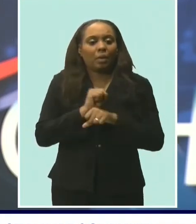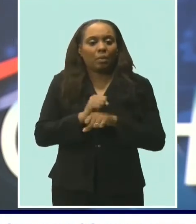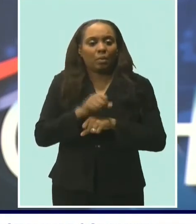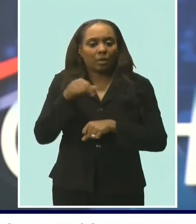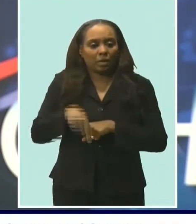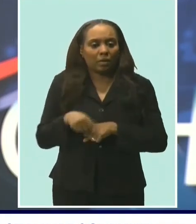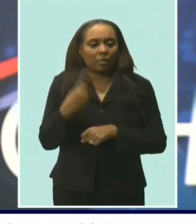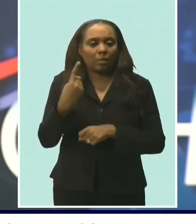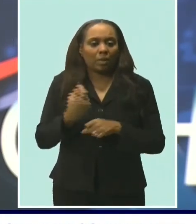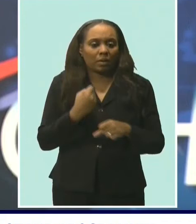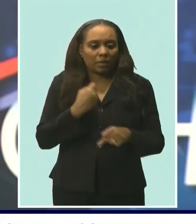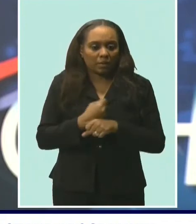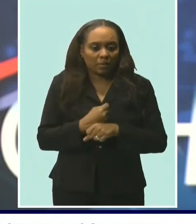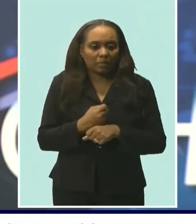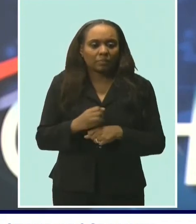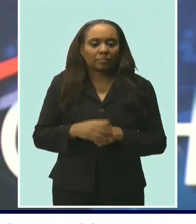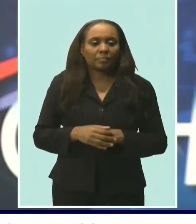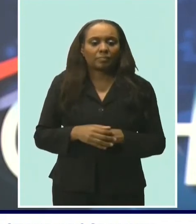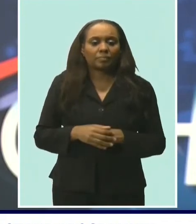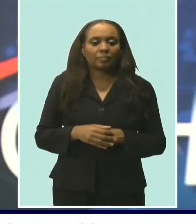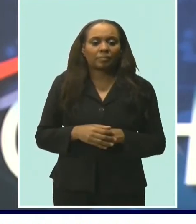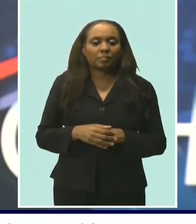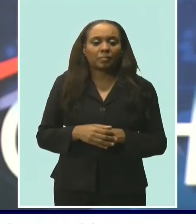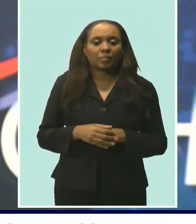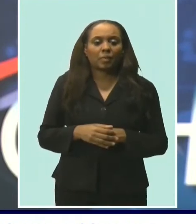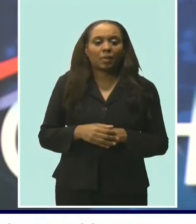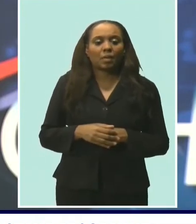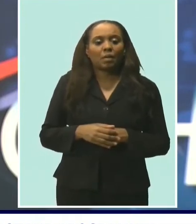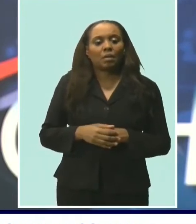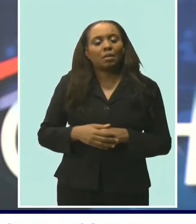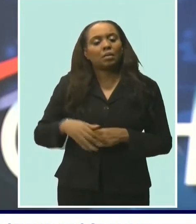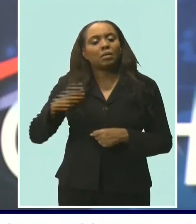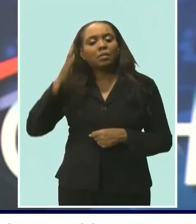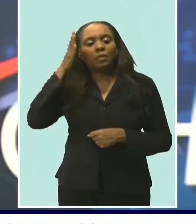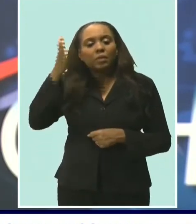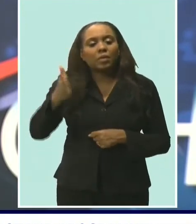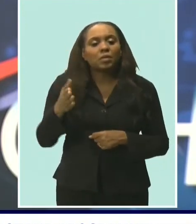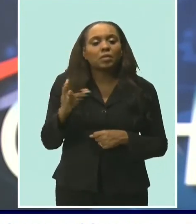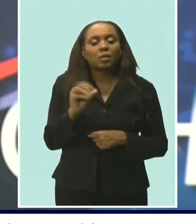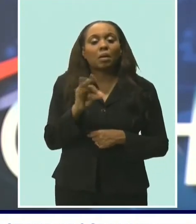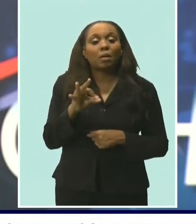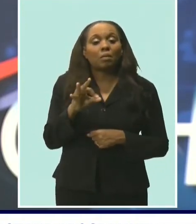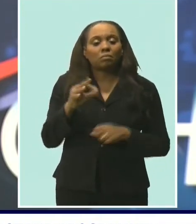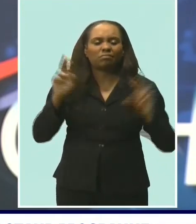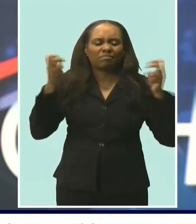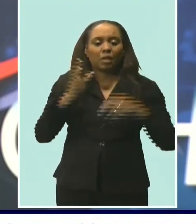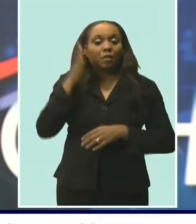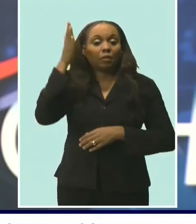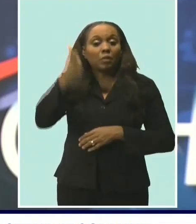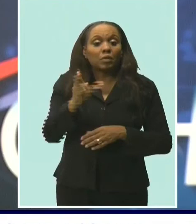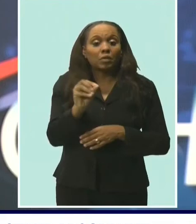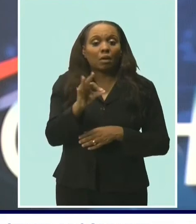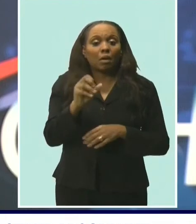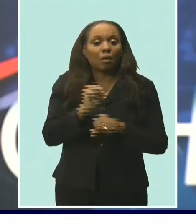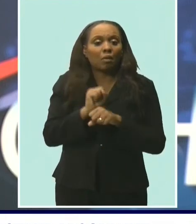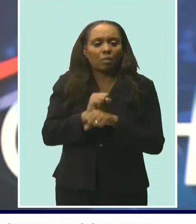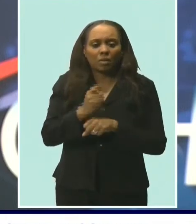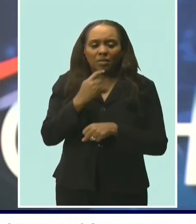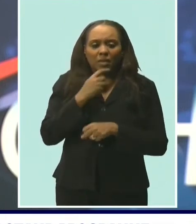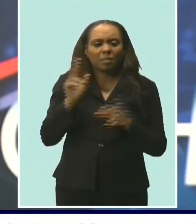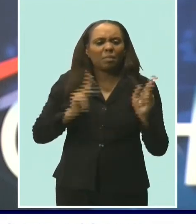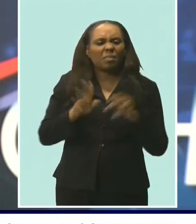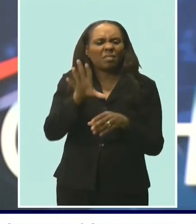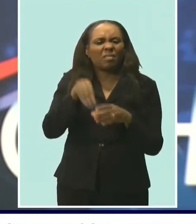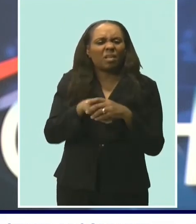Stamp program. That's according to expert on the future of work, Thakori Kagoro, who believes those in the tech industry will be the